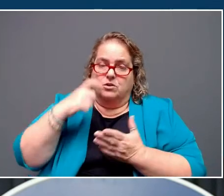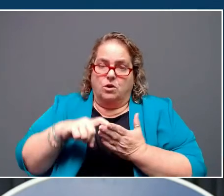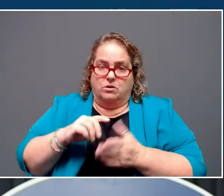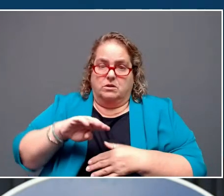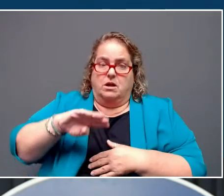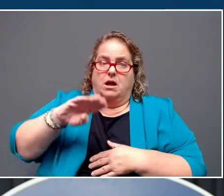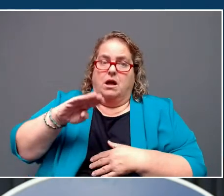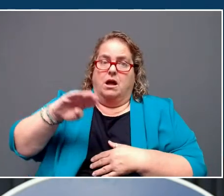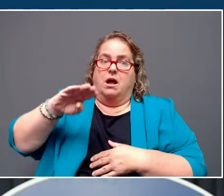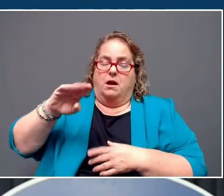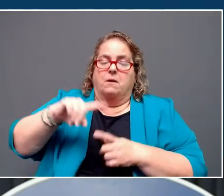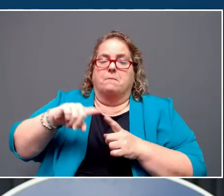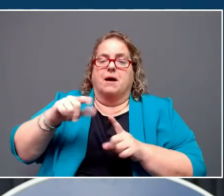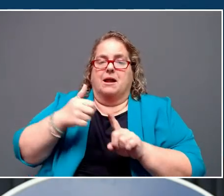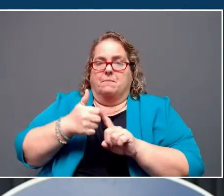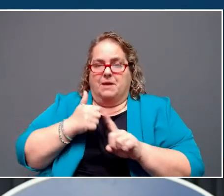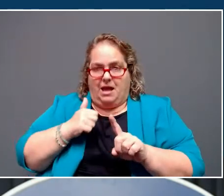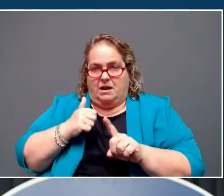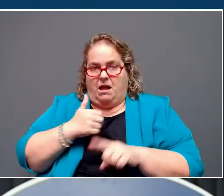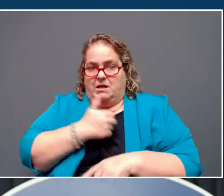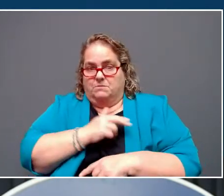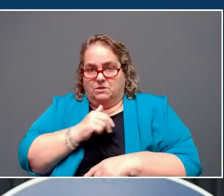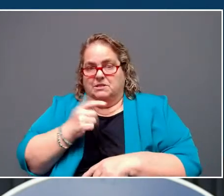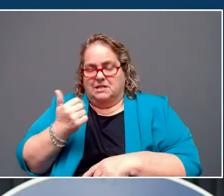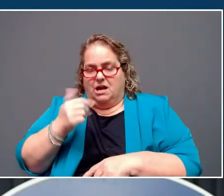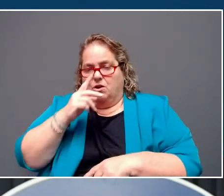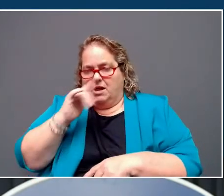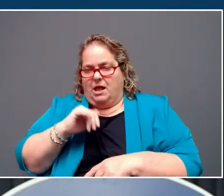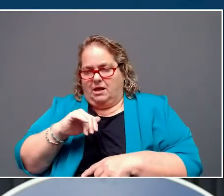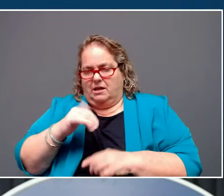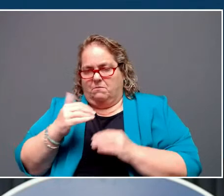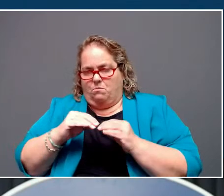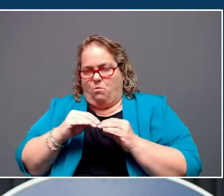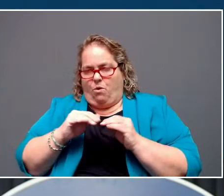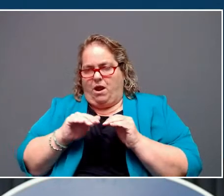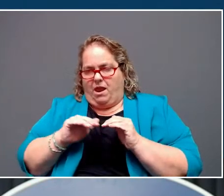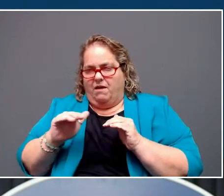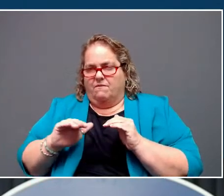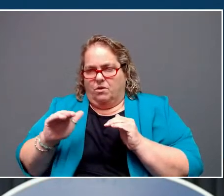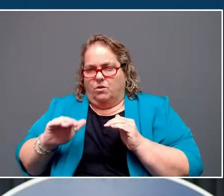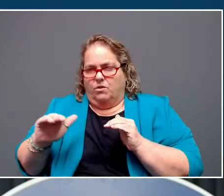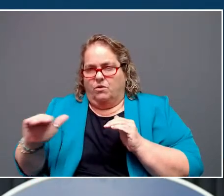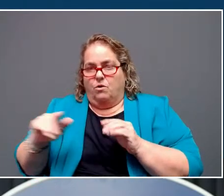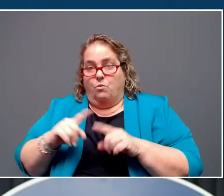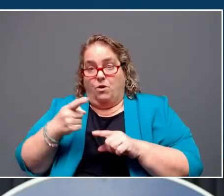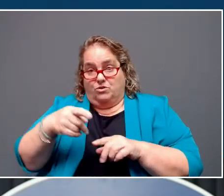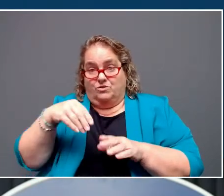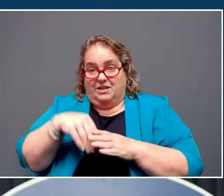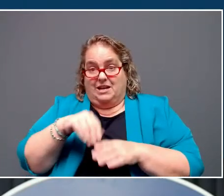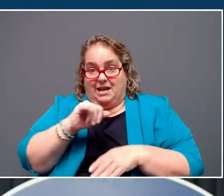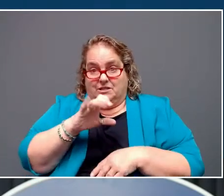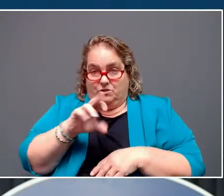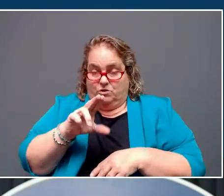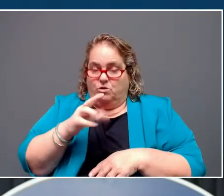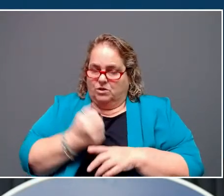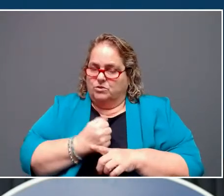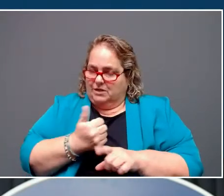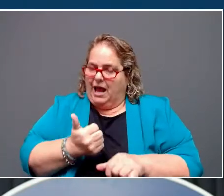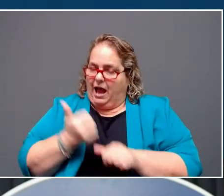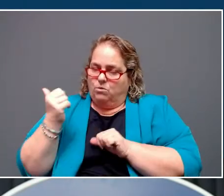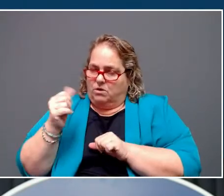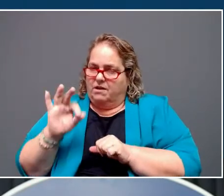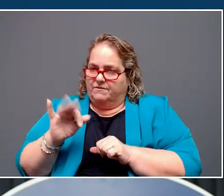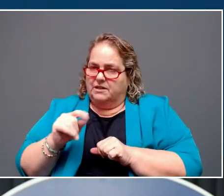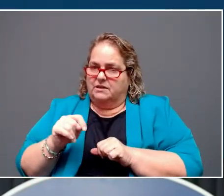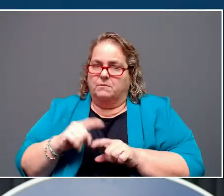behind hospitalization because once you're in the ICU, we want to get you out, but it's going to take some